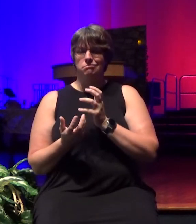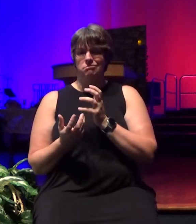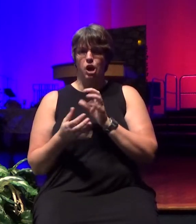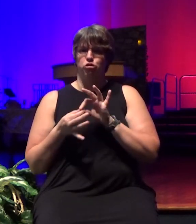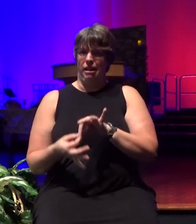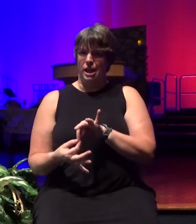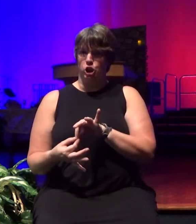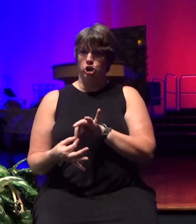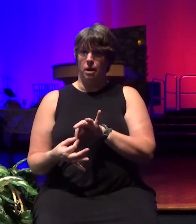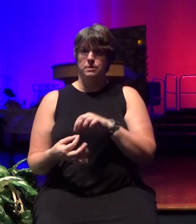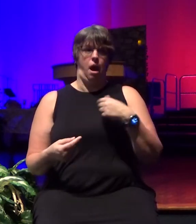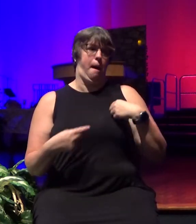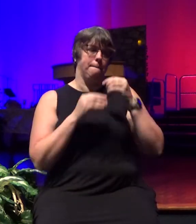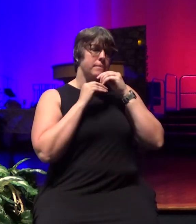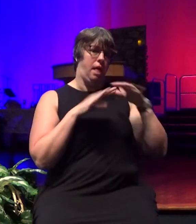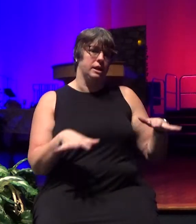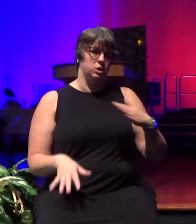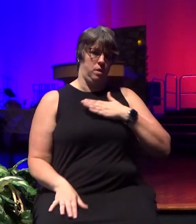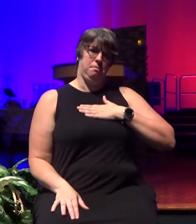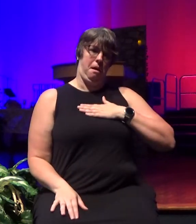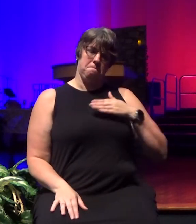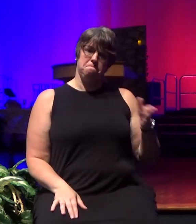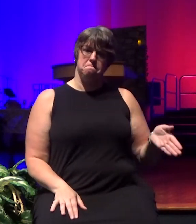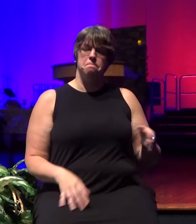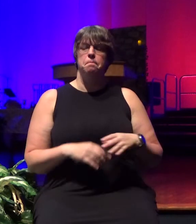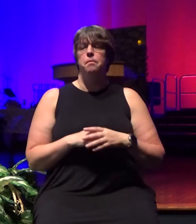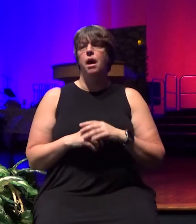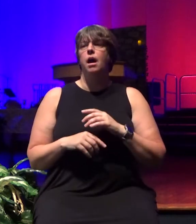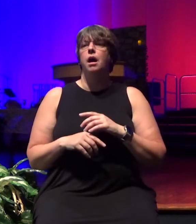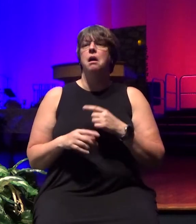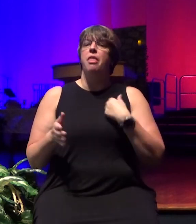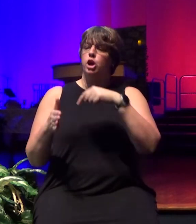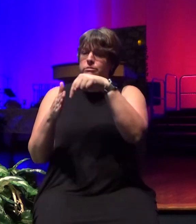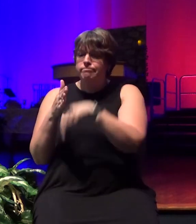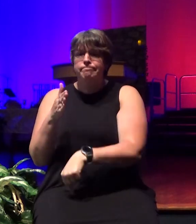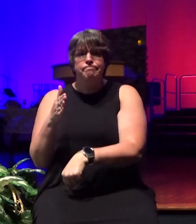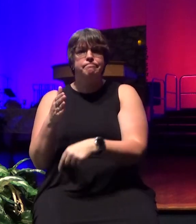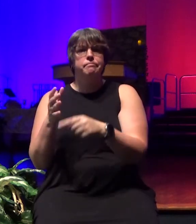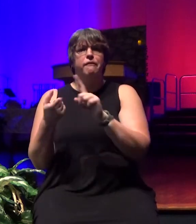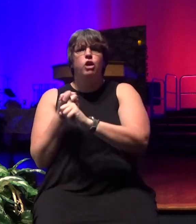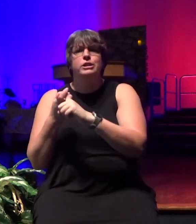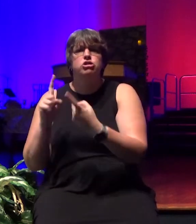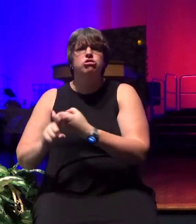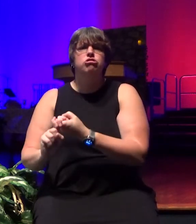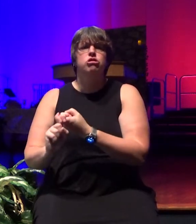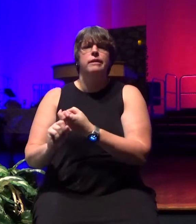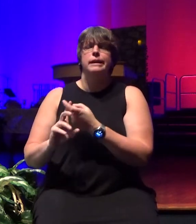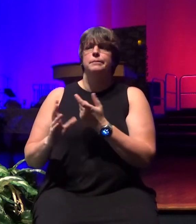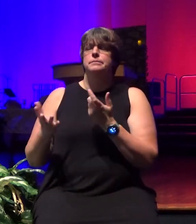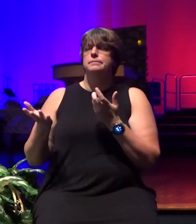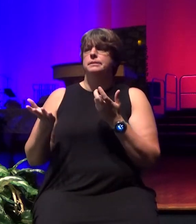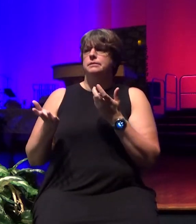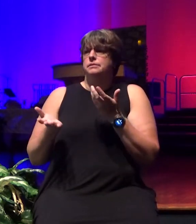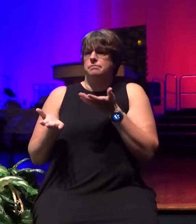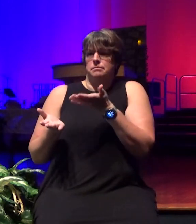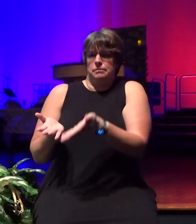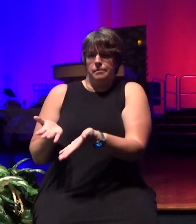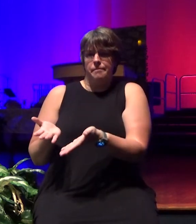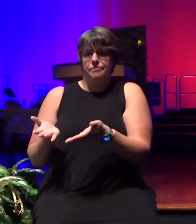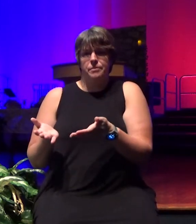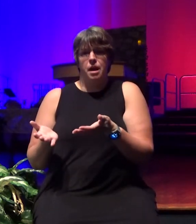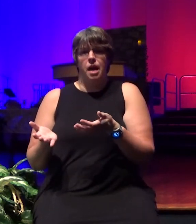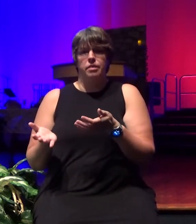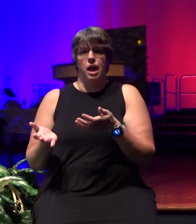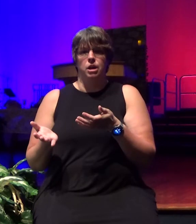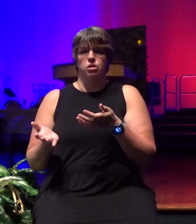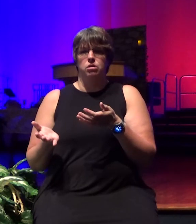blessed with. There are those soulmate relationships, deep, deep friendships. There are our spiritual